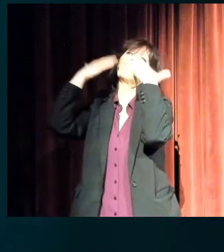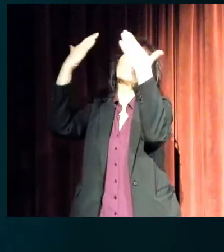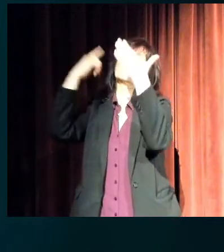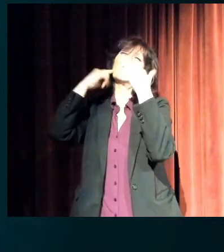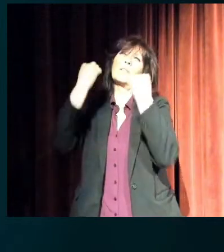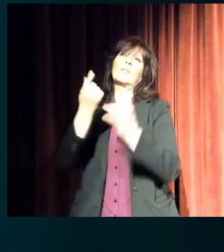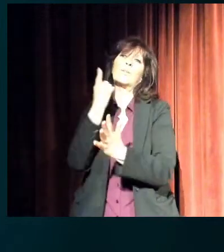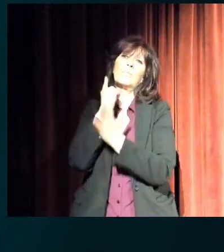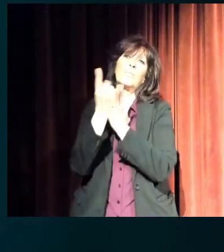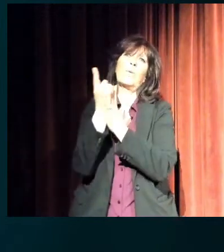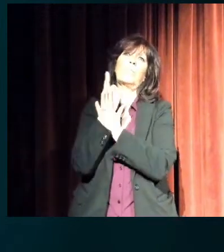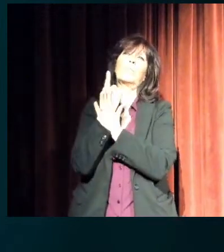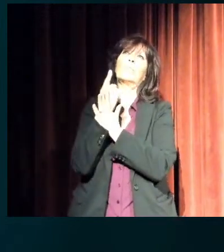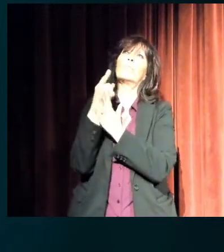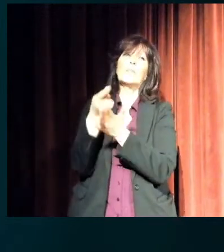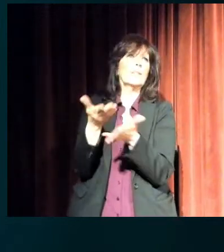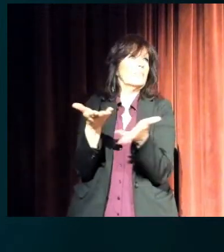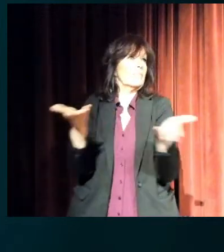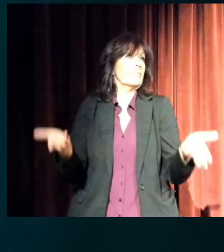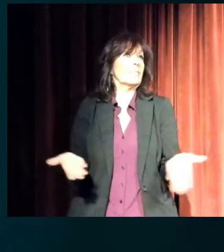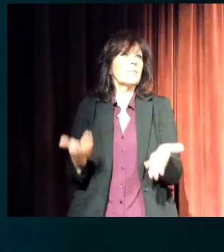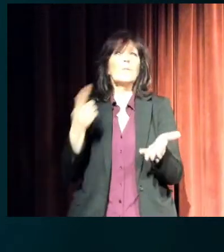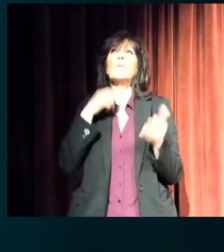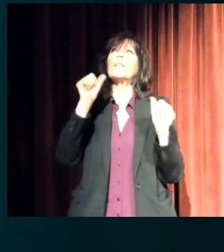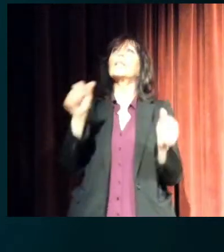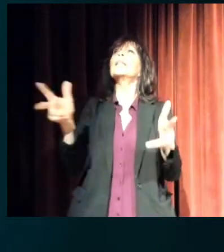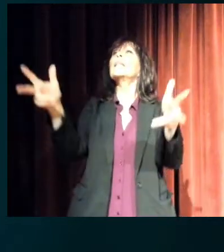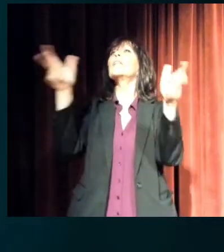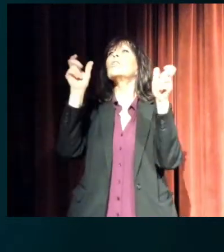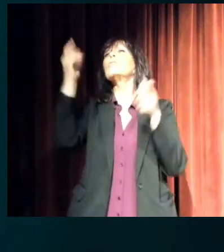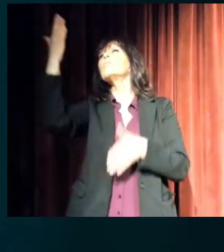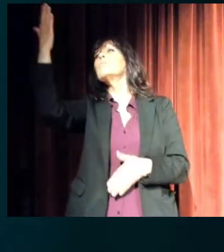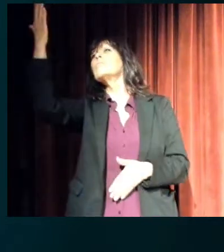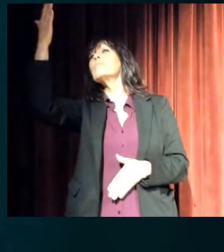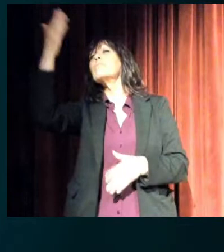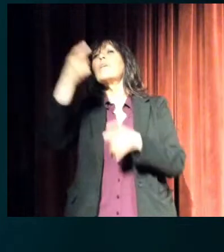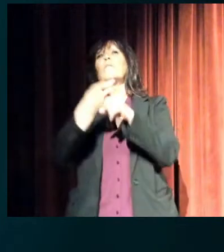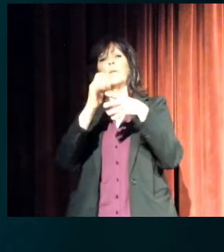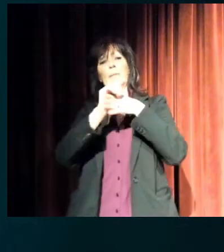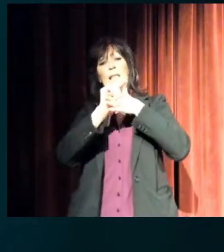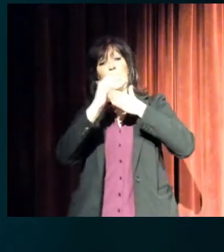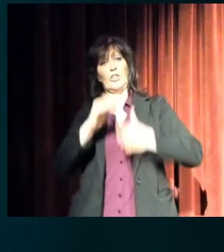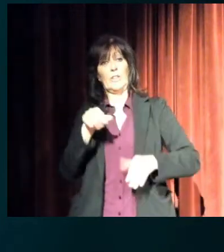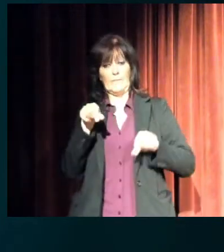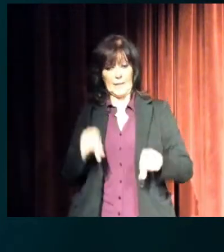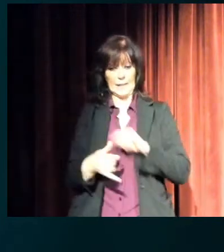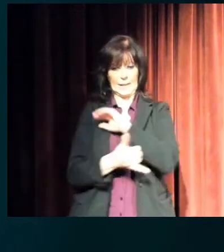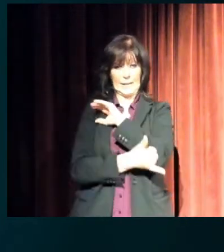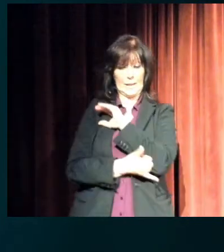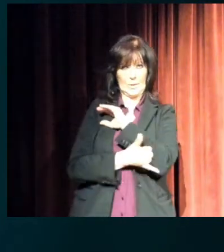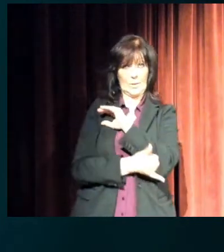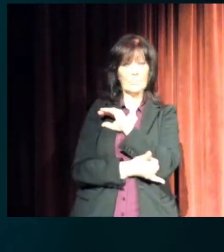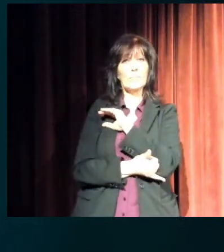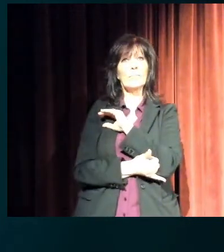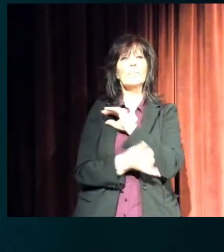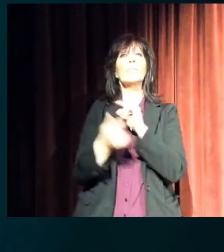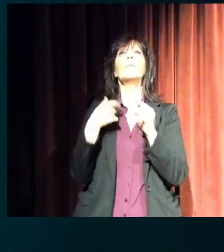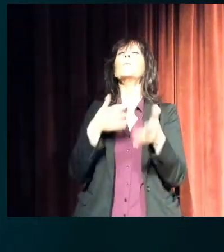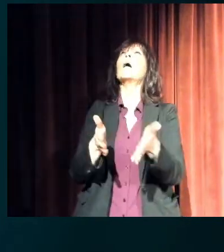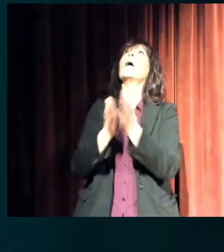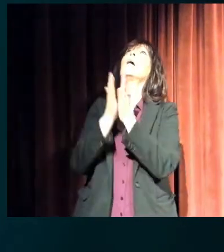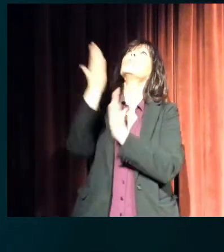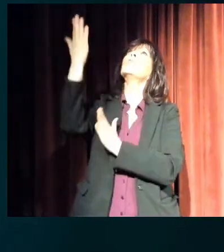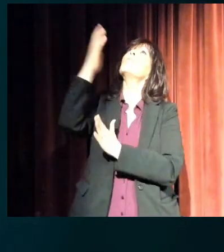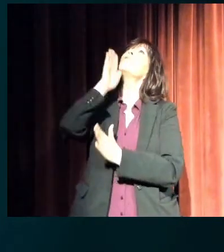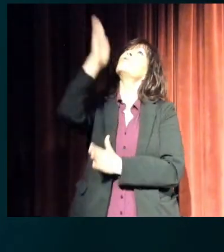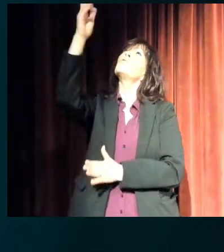this moment, this space you have given us, Lord, that we may hear a message from the leader of this county. God, we only ask, God,